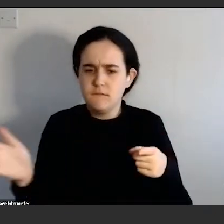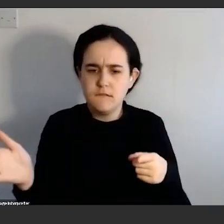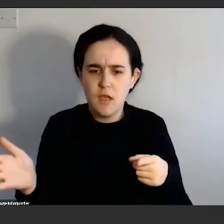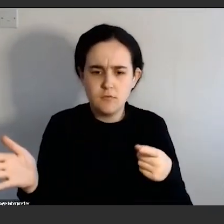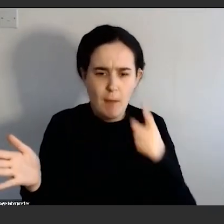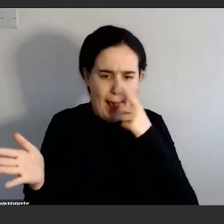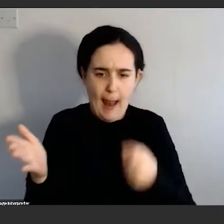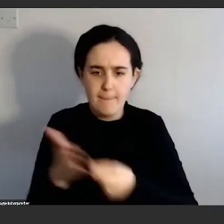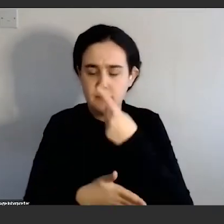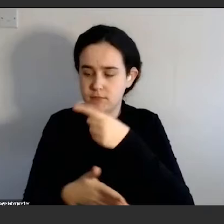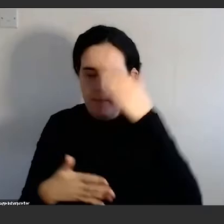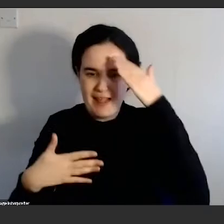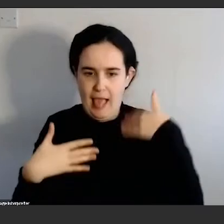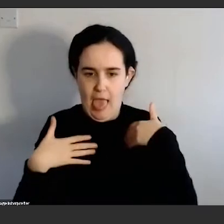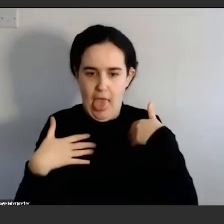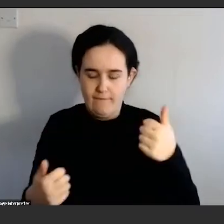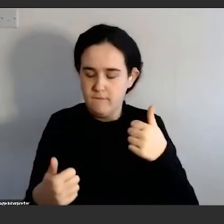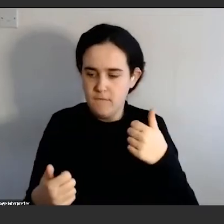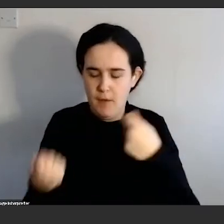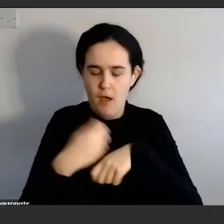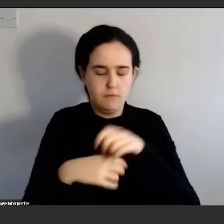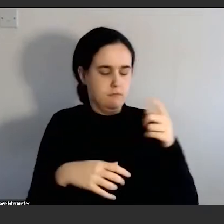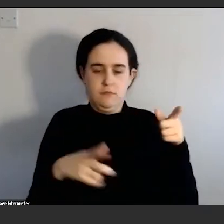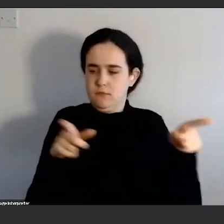that is physically also wrong.